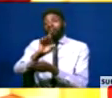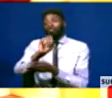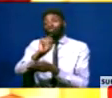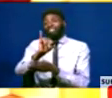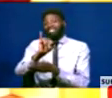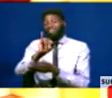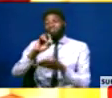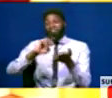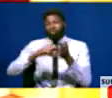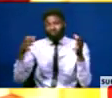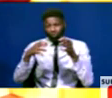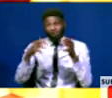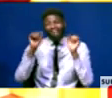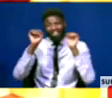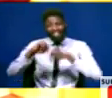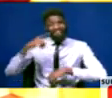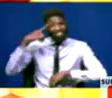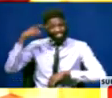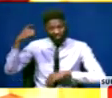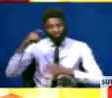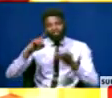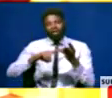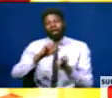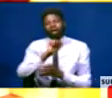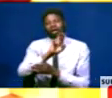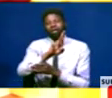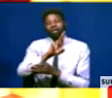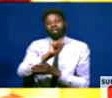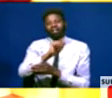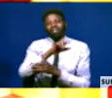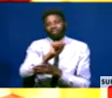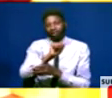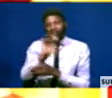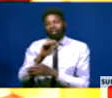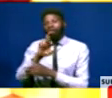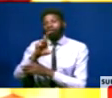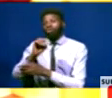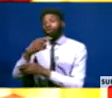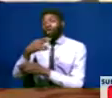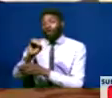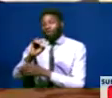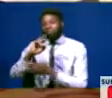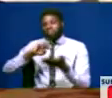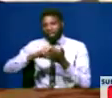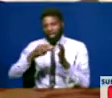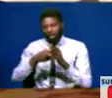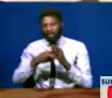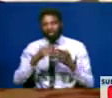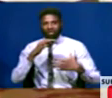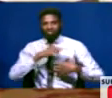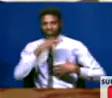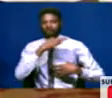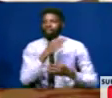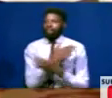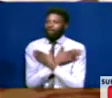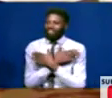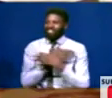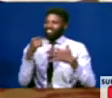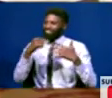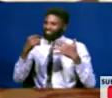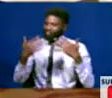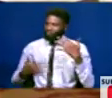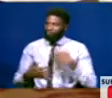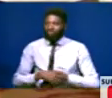dreamers, Arataroho, meaning friends of the spirit, among others. Haikuwa Akurino,